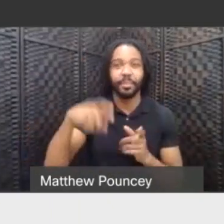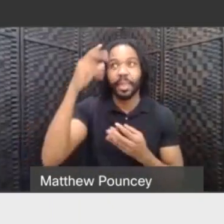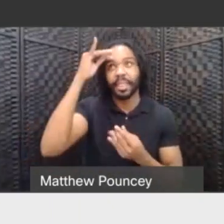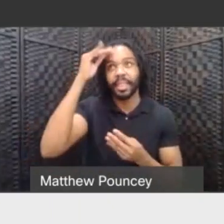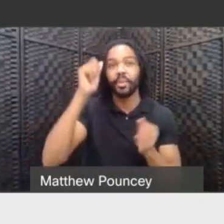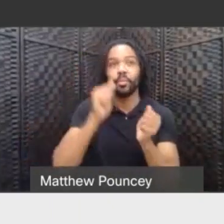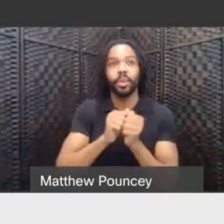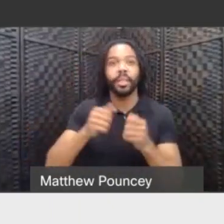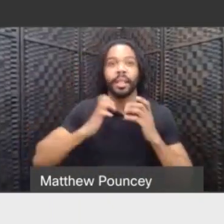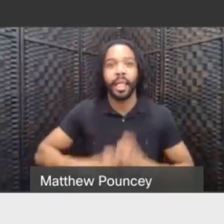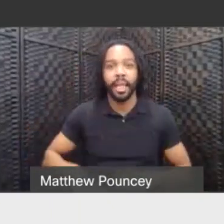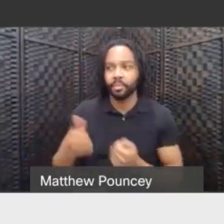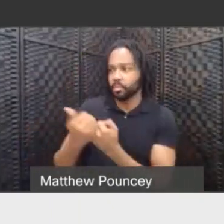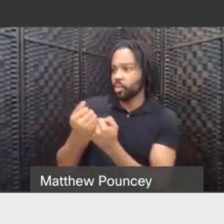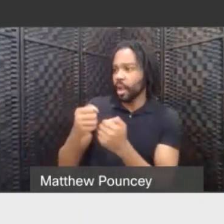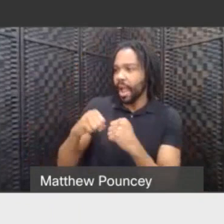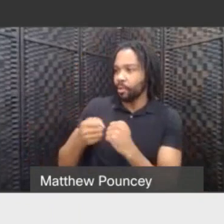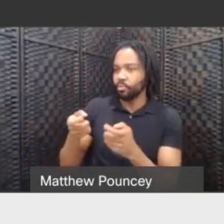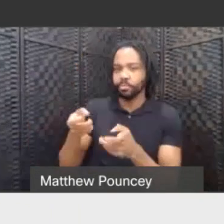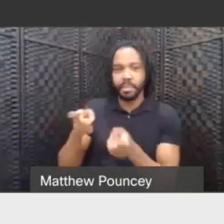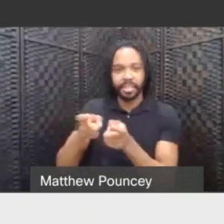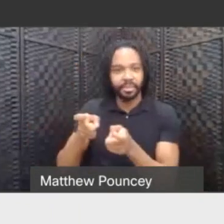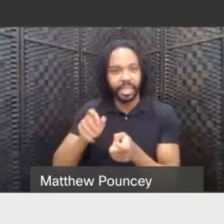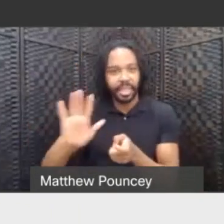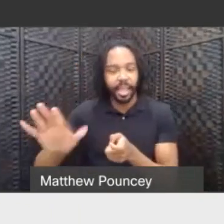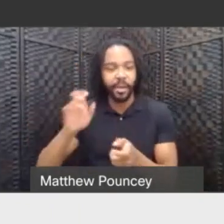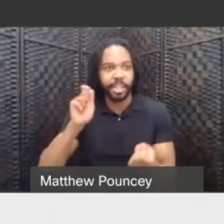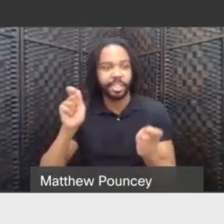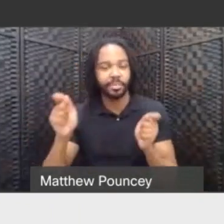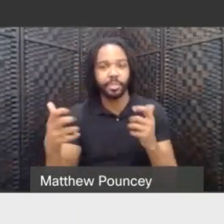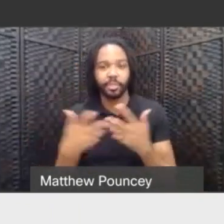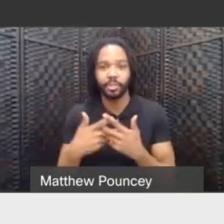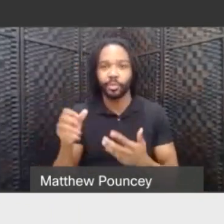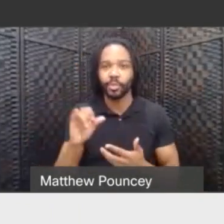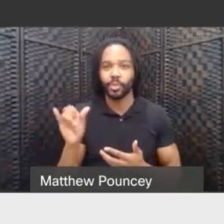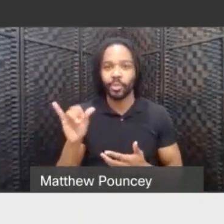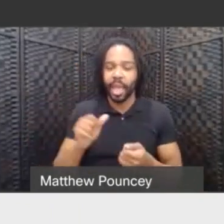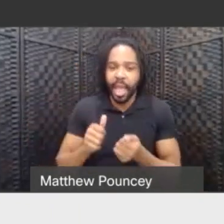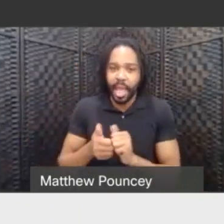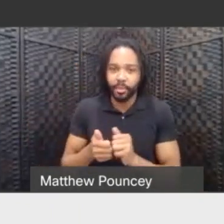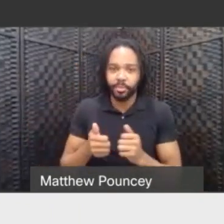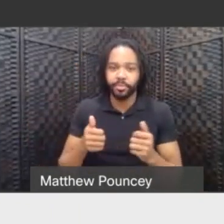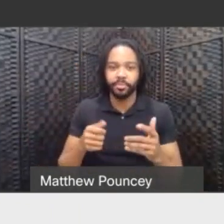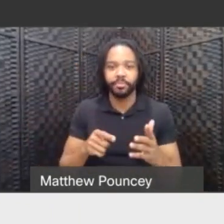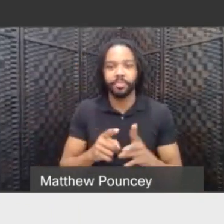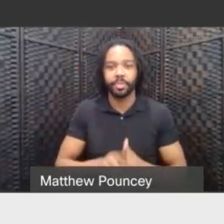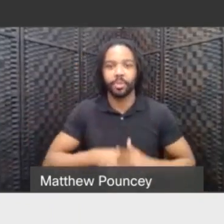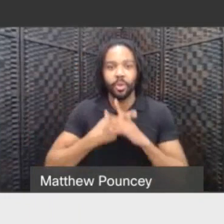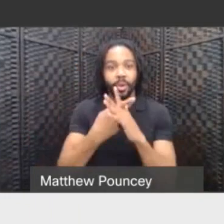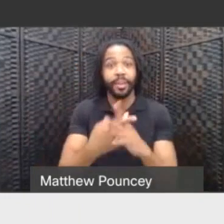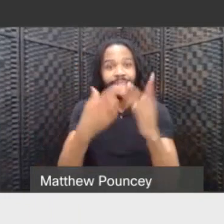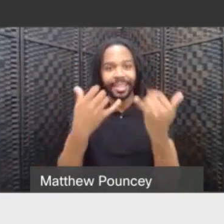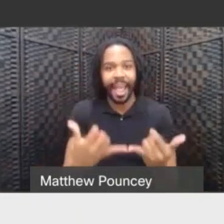we support about how to manage that adjustment period and how to begin now